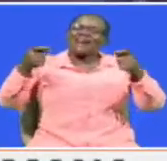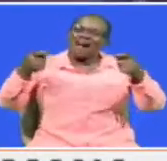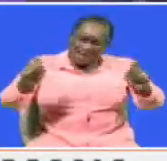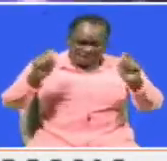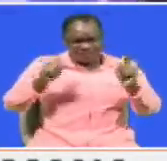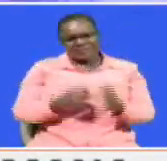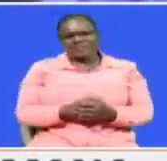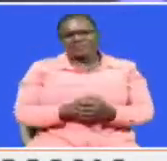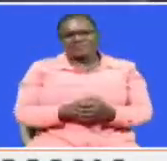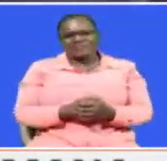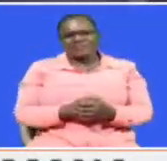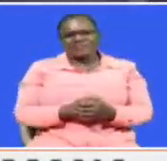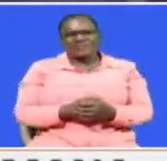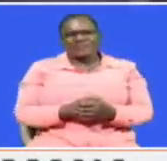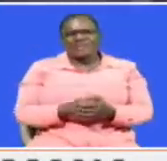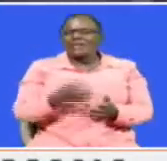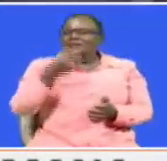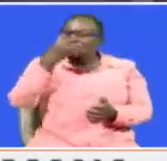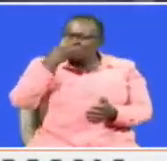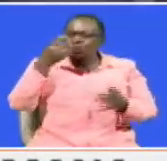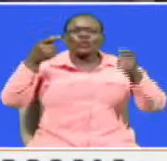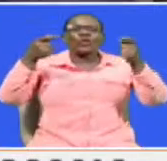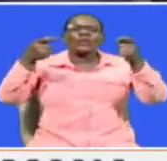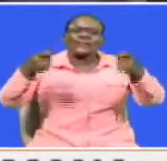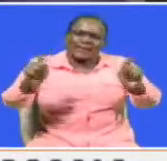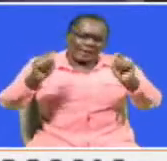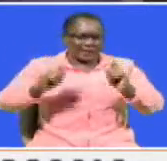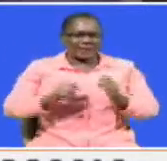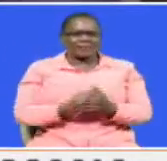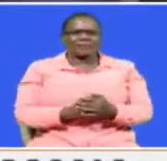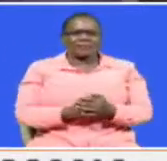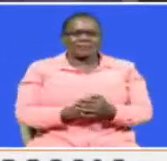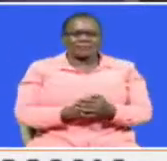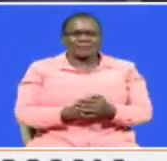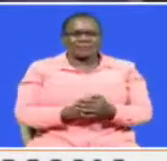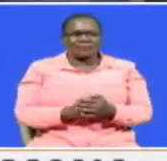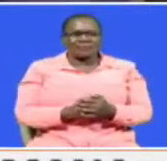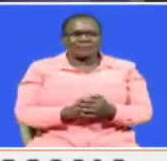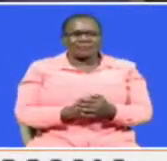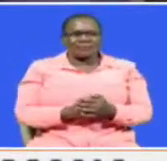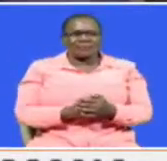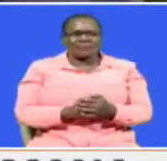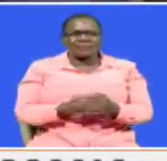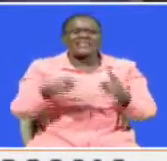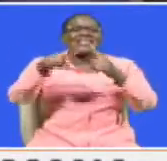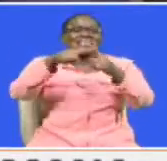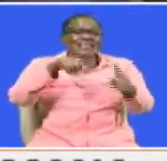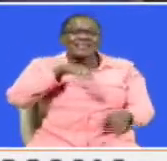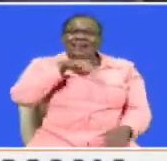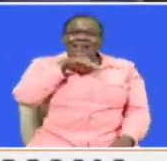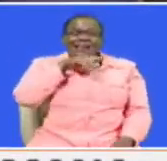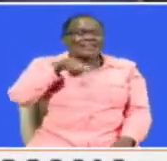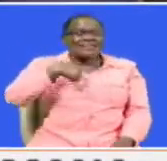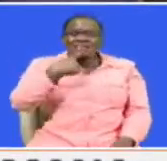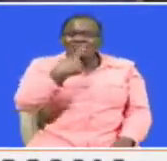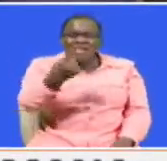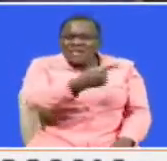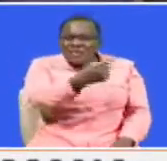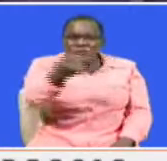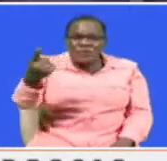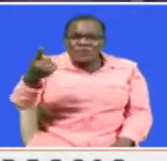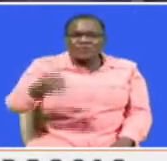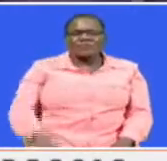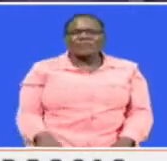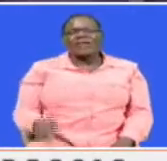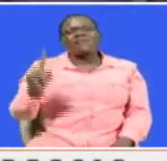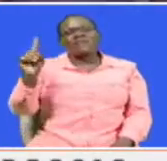attempt Ruto again, if you attempt the life of Raila, we are telling you